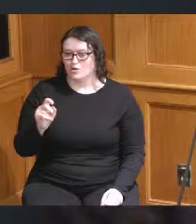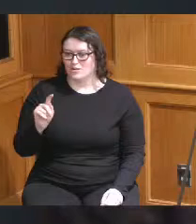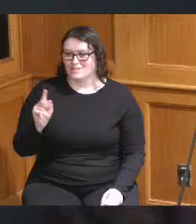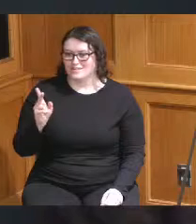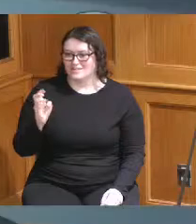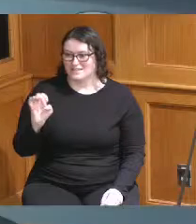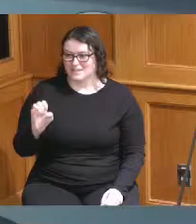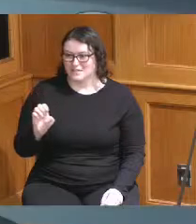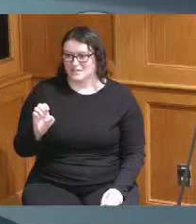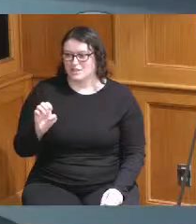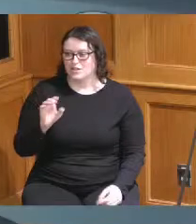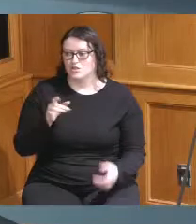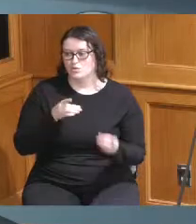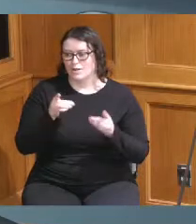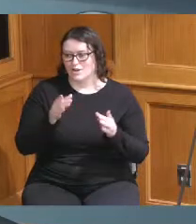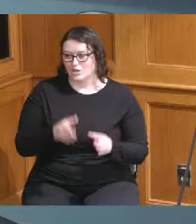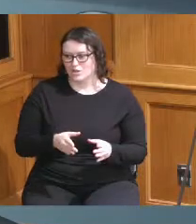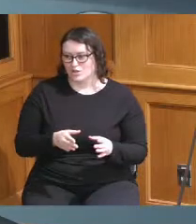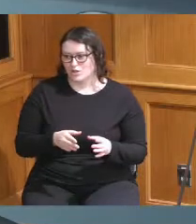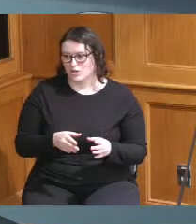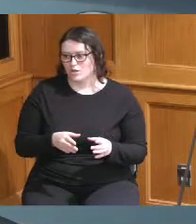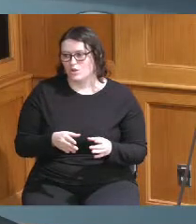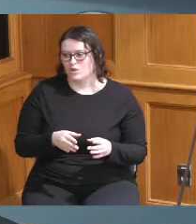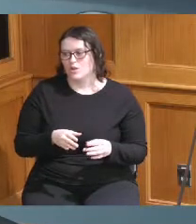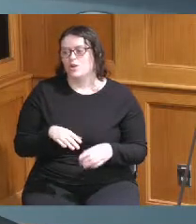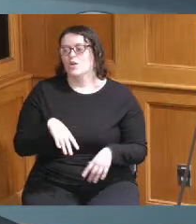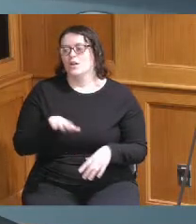her team. And Diana, I'm going to ask you to introduce your team.